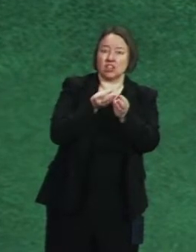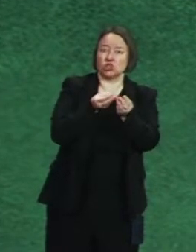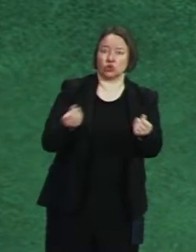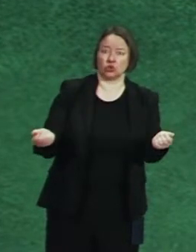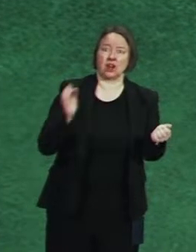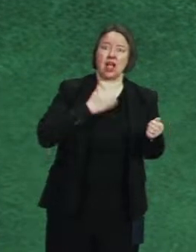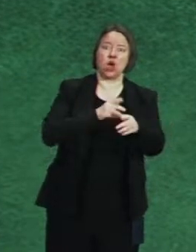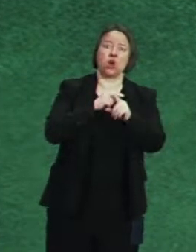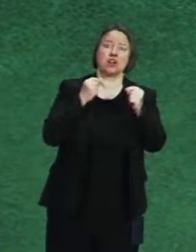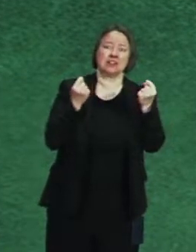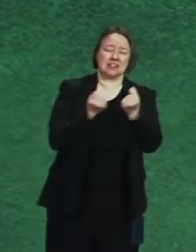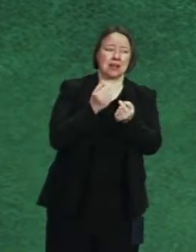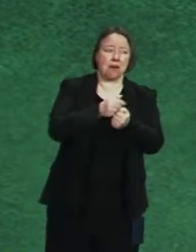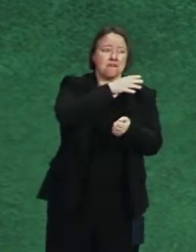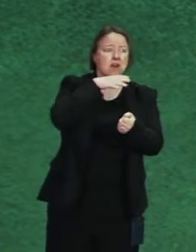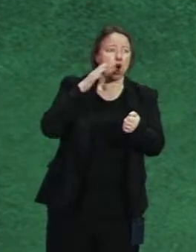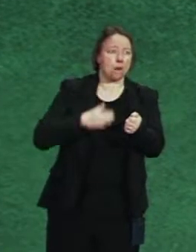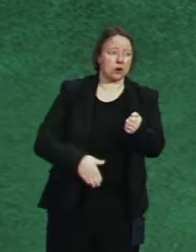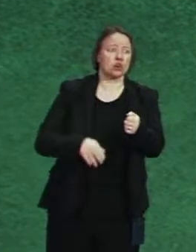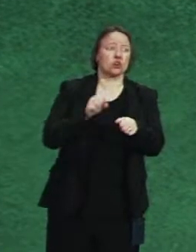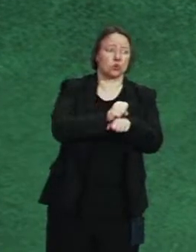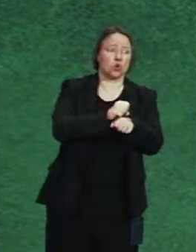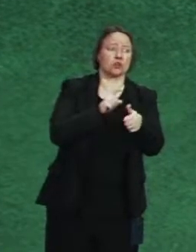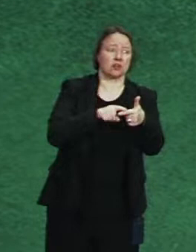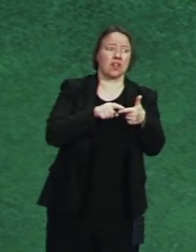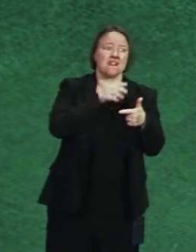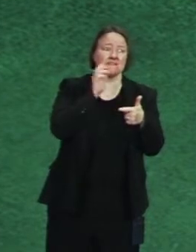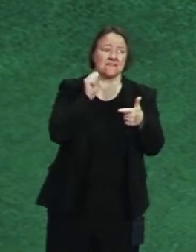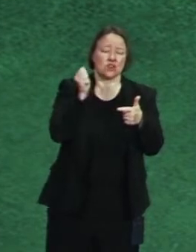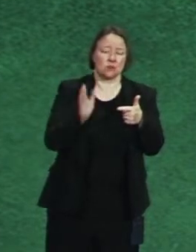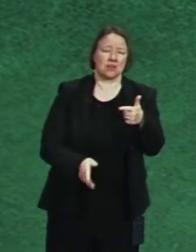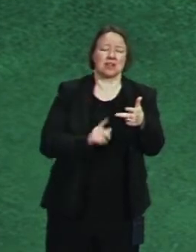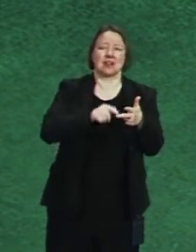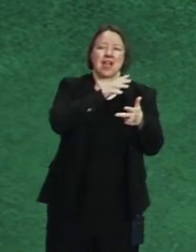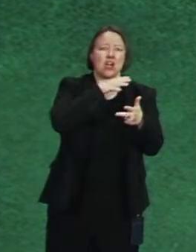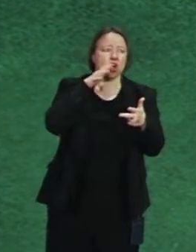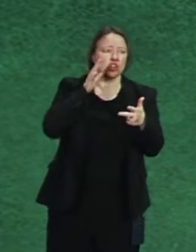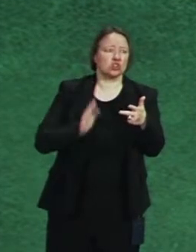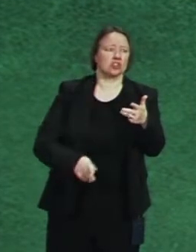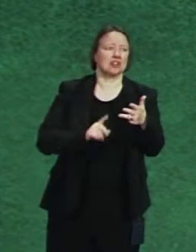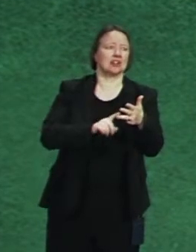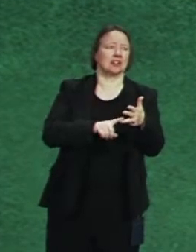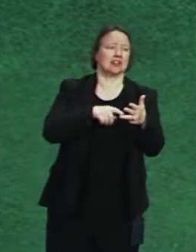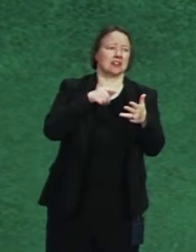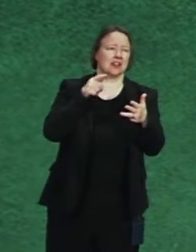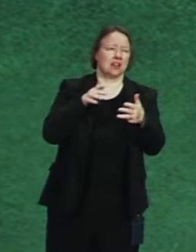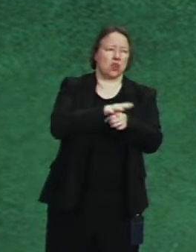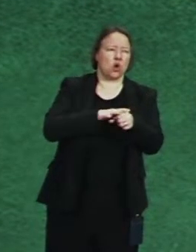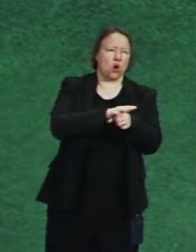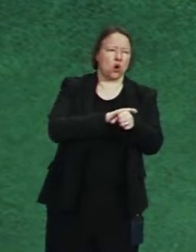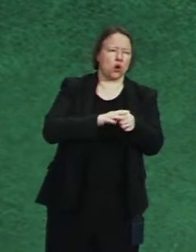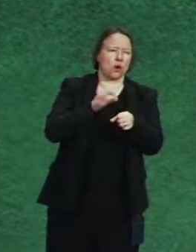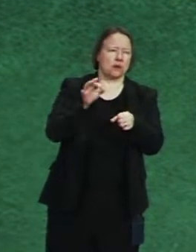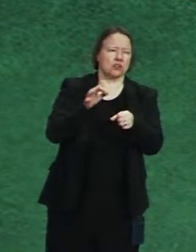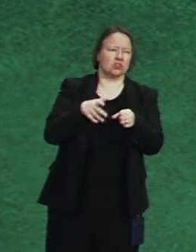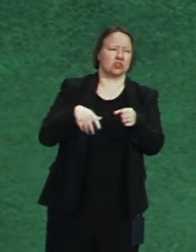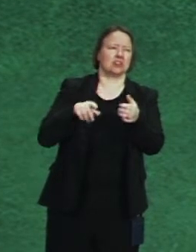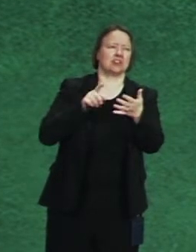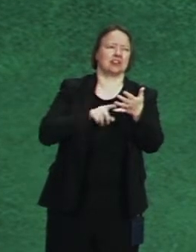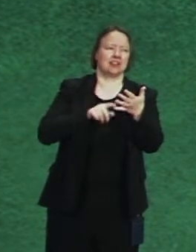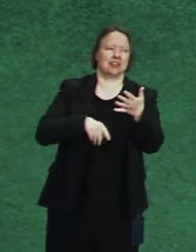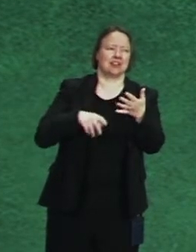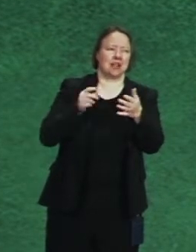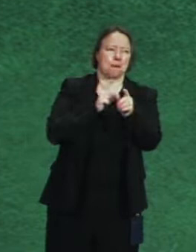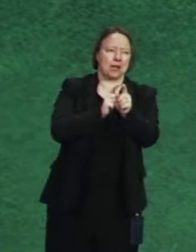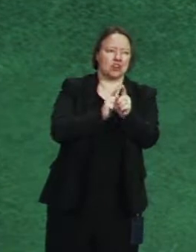team met with farmers, fishermen, aquaculturists, local Ministry of Fisheries and Aquaculture, our mentor, and a host